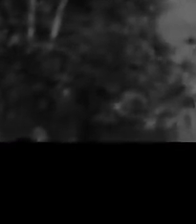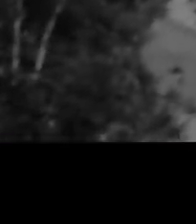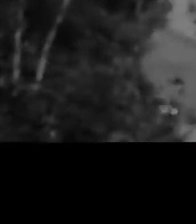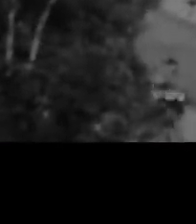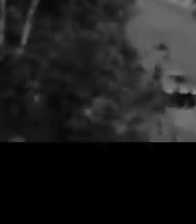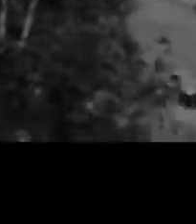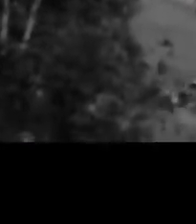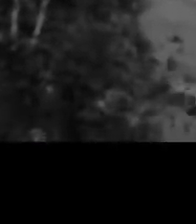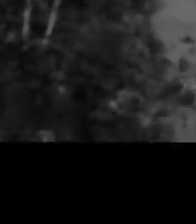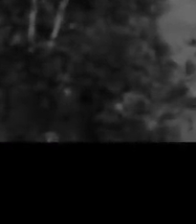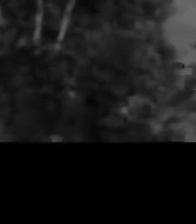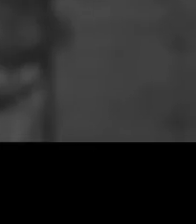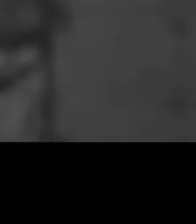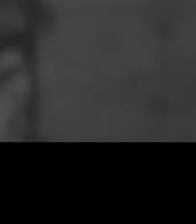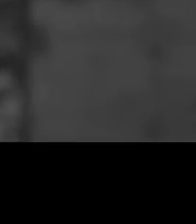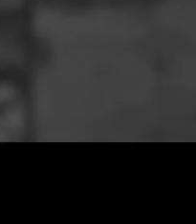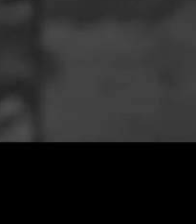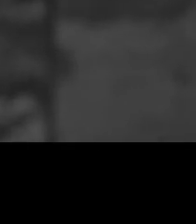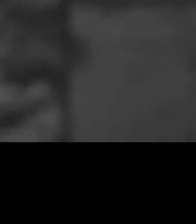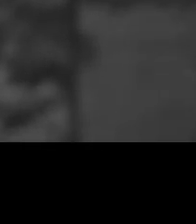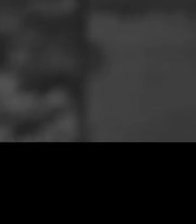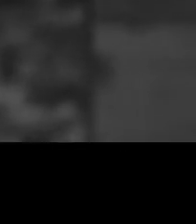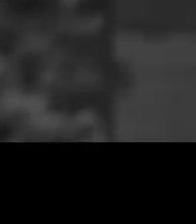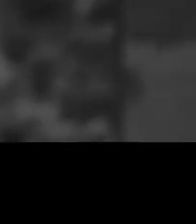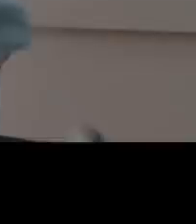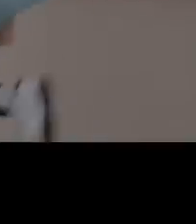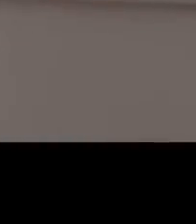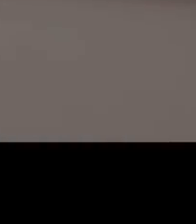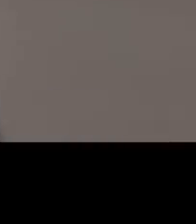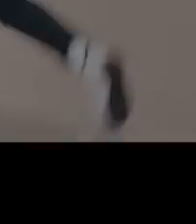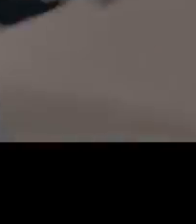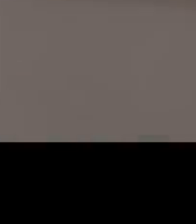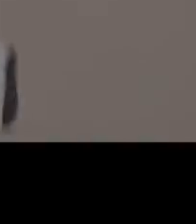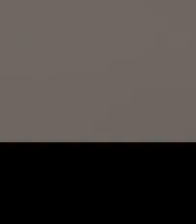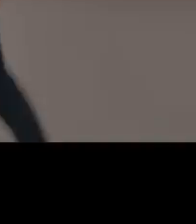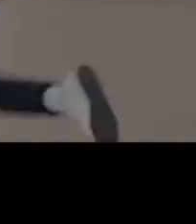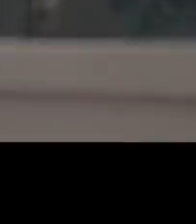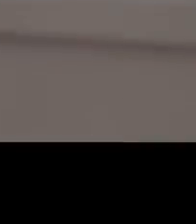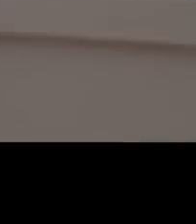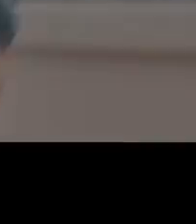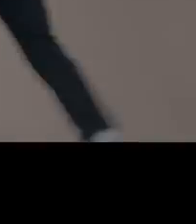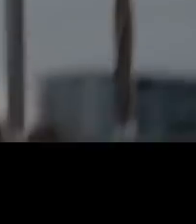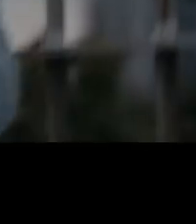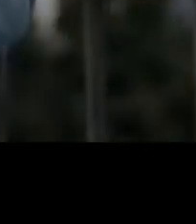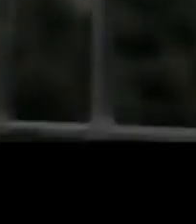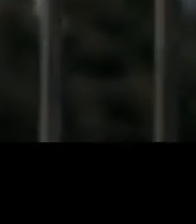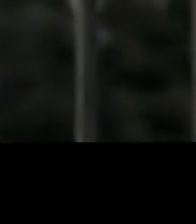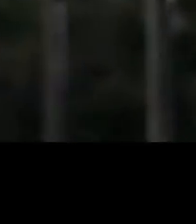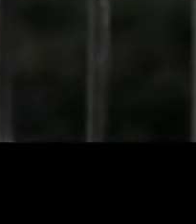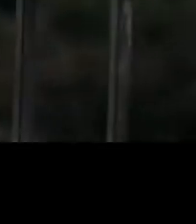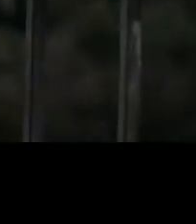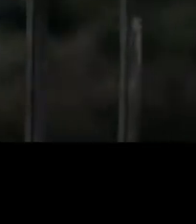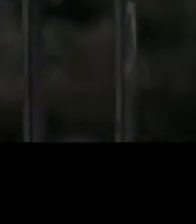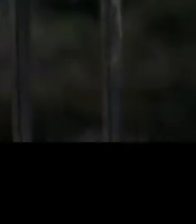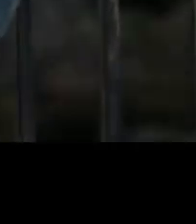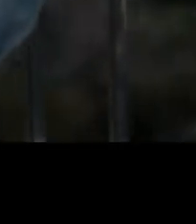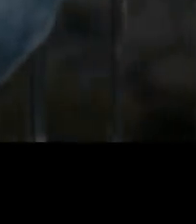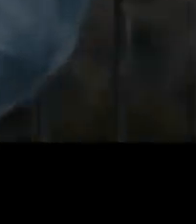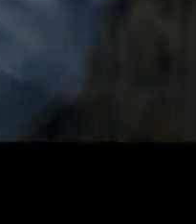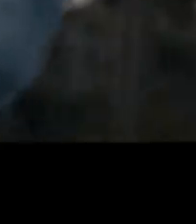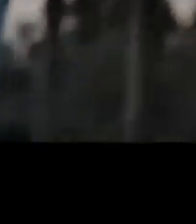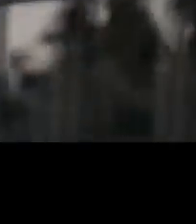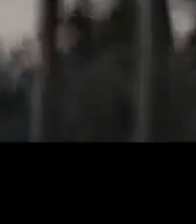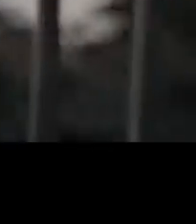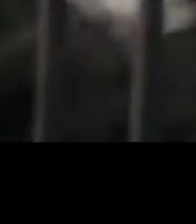We were all a ruined piece of art. You see, we all ran aimlessly, death leading us through the night,